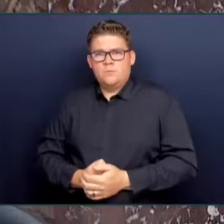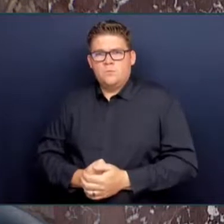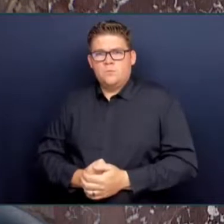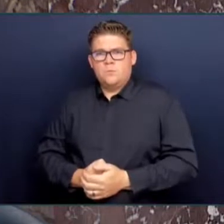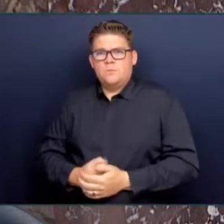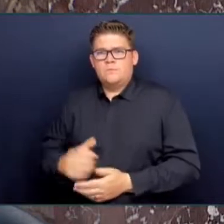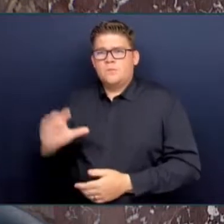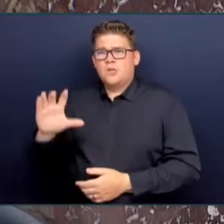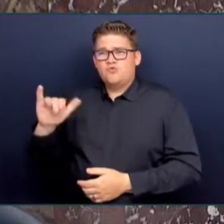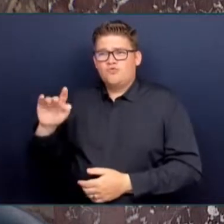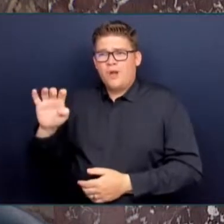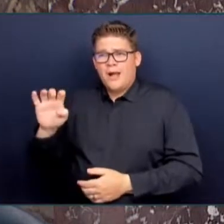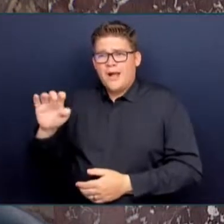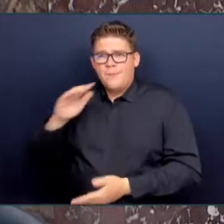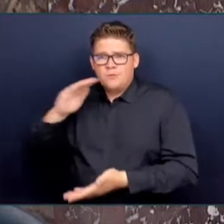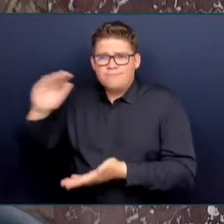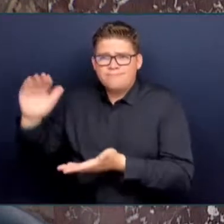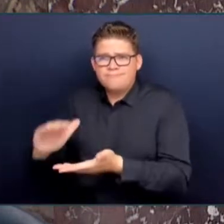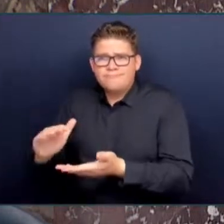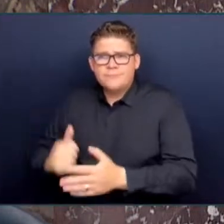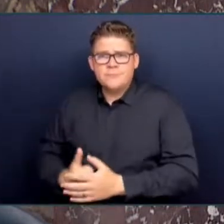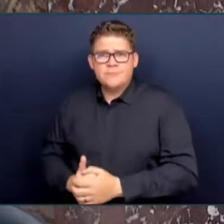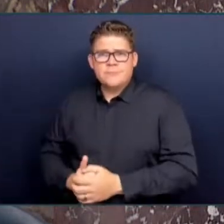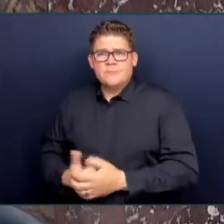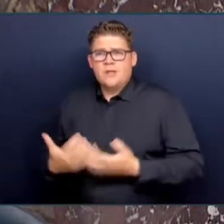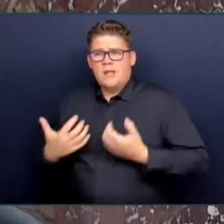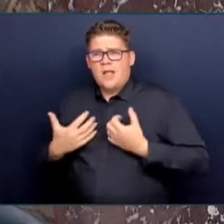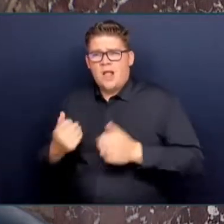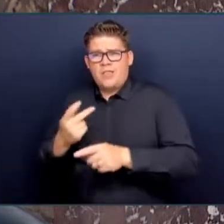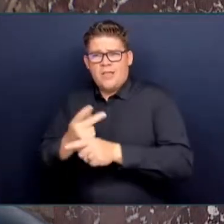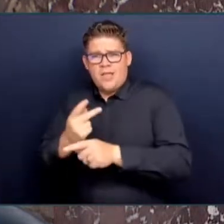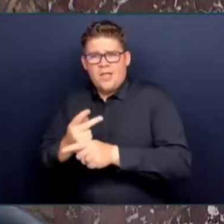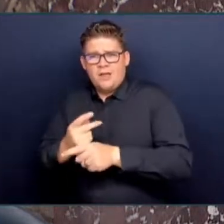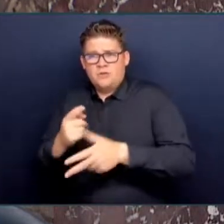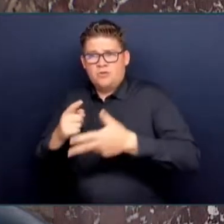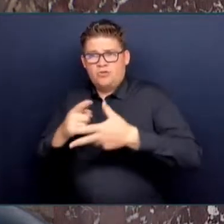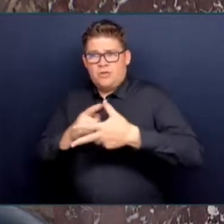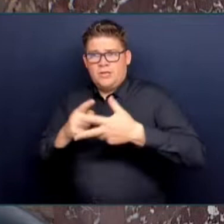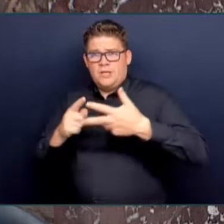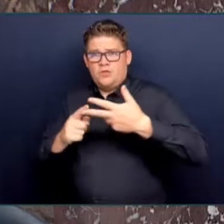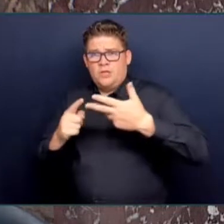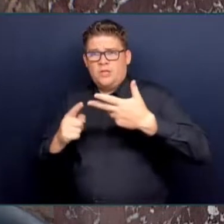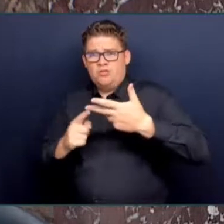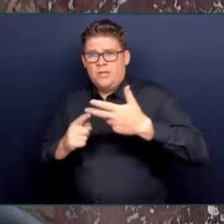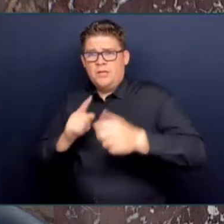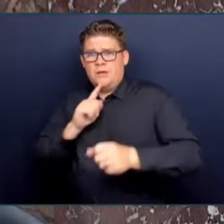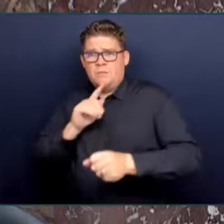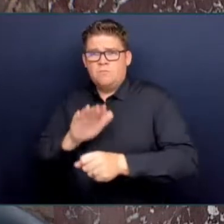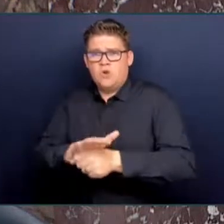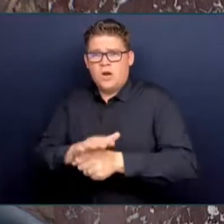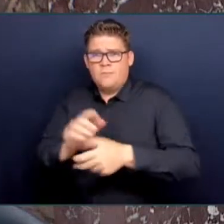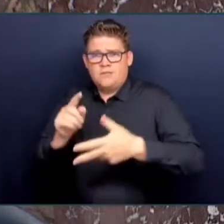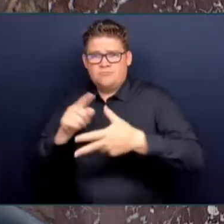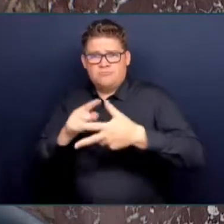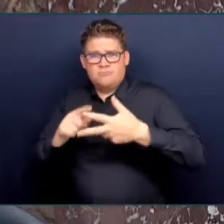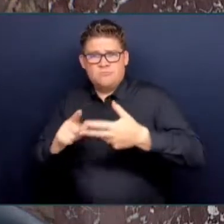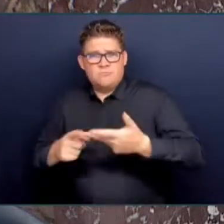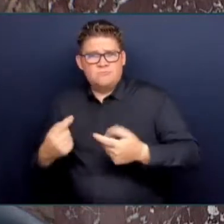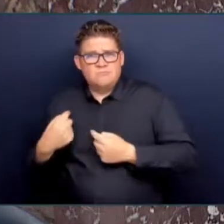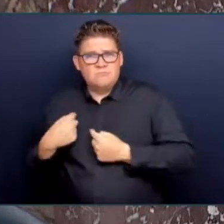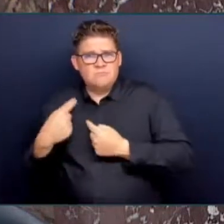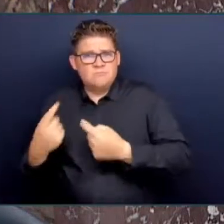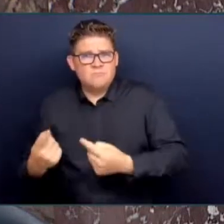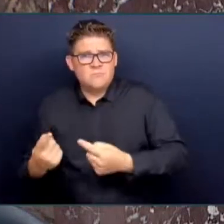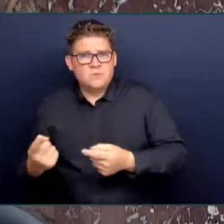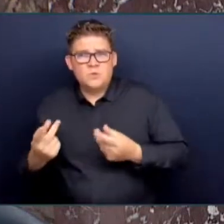and the terrible results that we actually see. Now, we'll recall that in the NDP's very first budget, they brought forward a